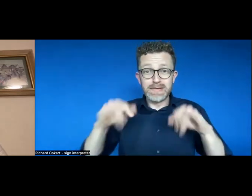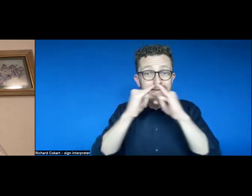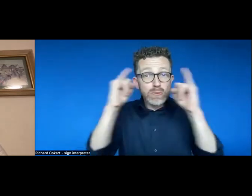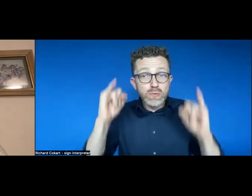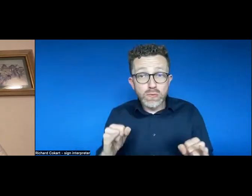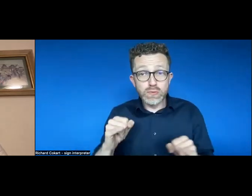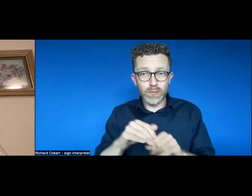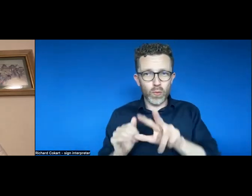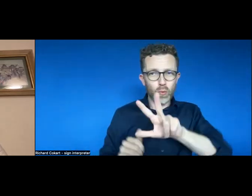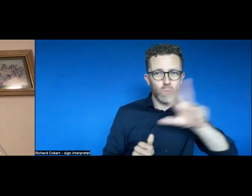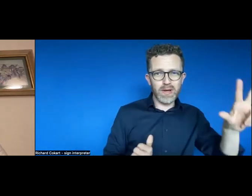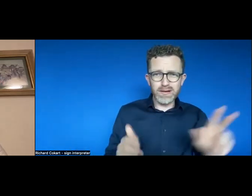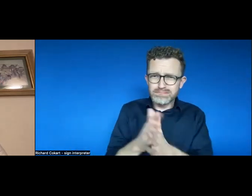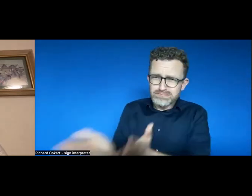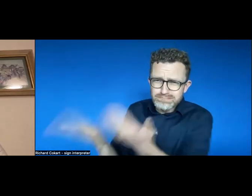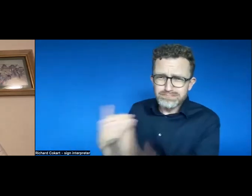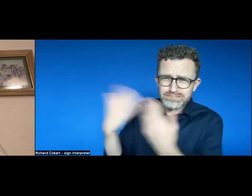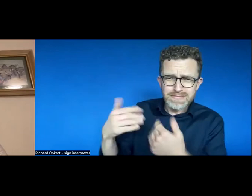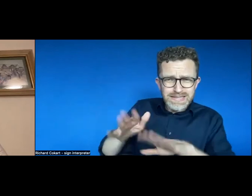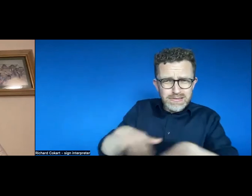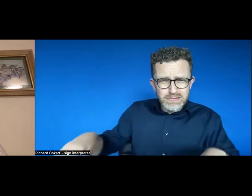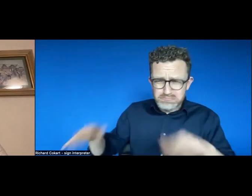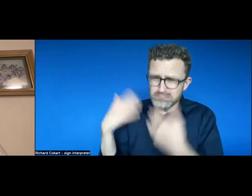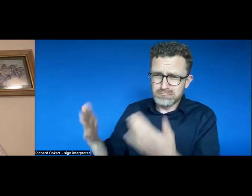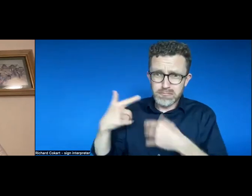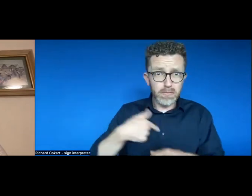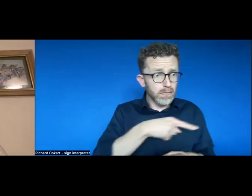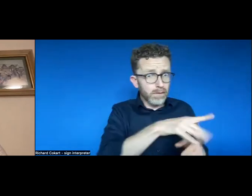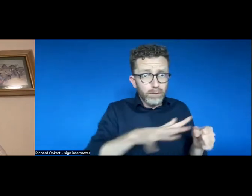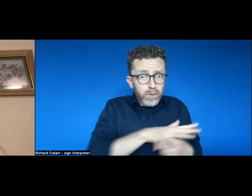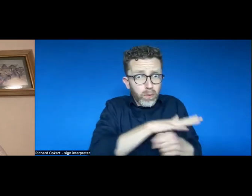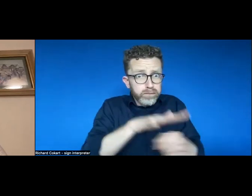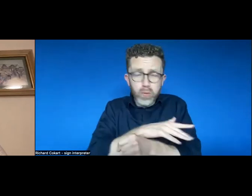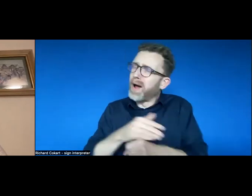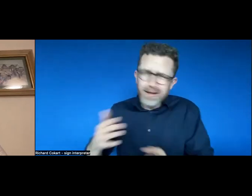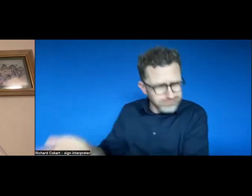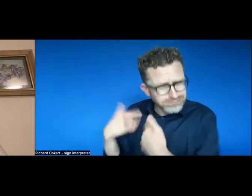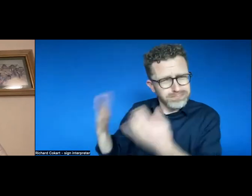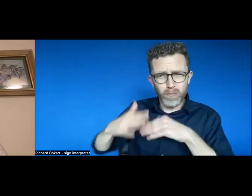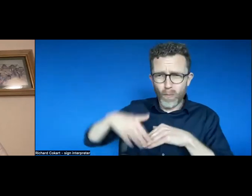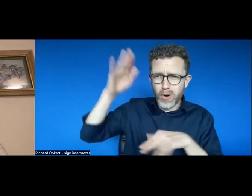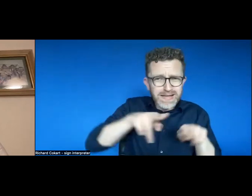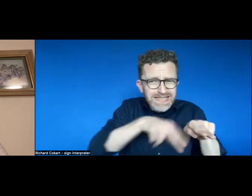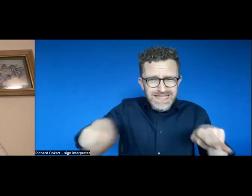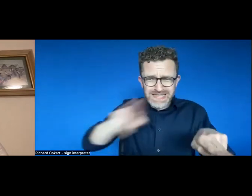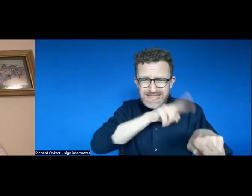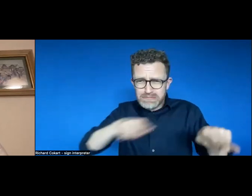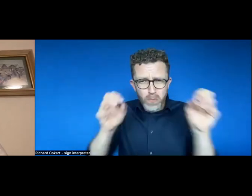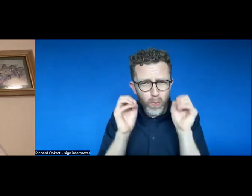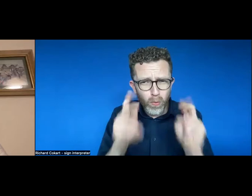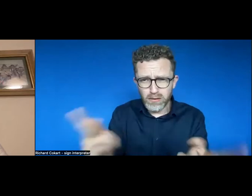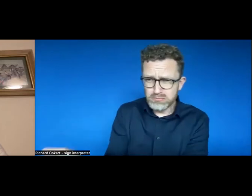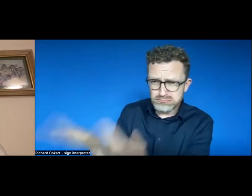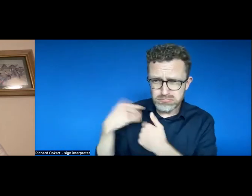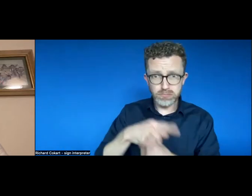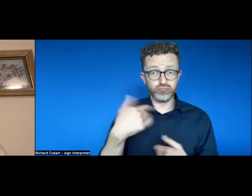physically impossible. It is impossible to provide proper care for a child in institutional setting. And I strongly believe